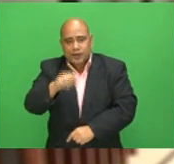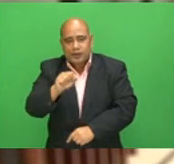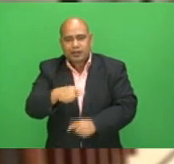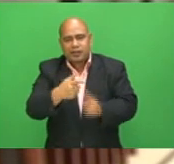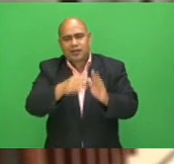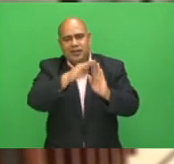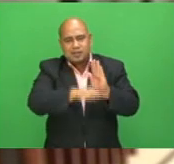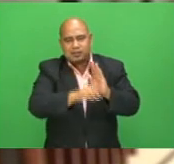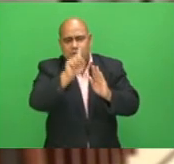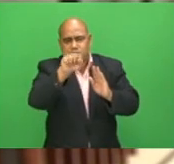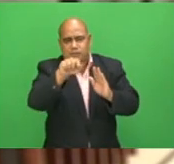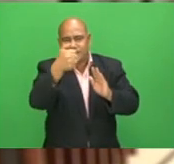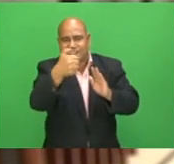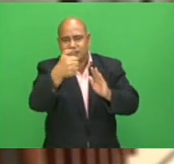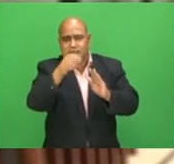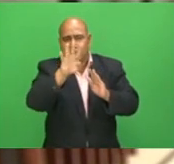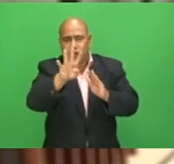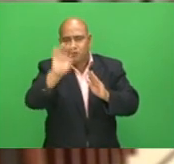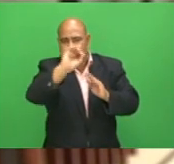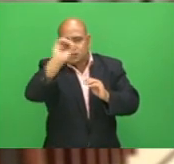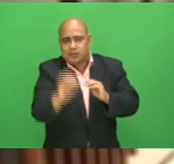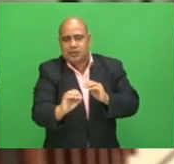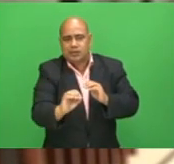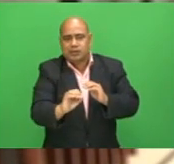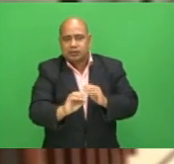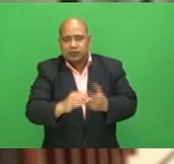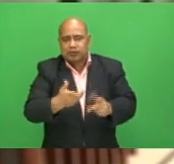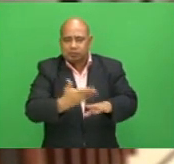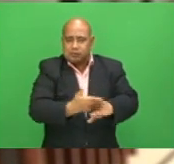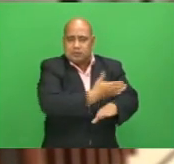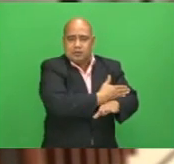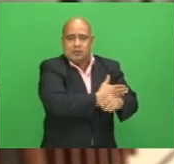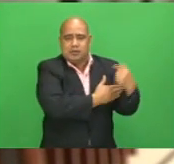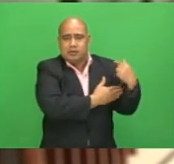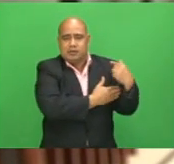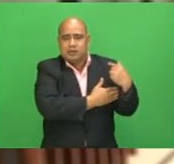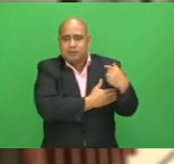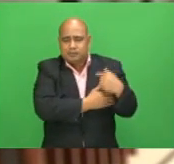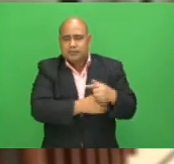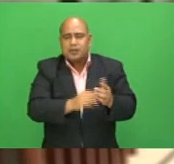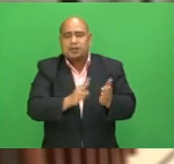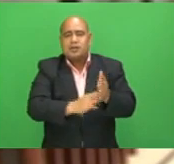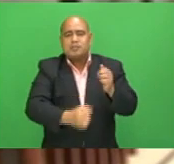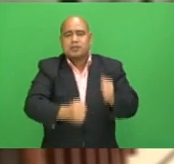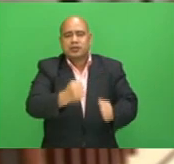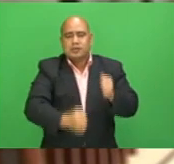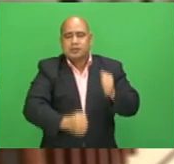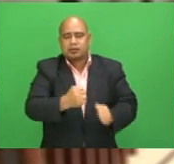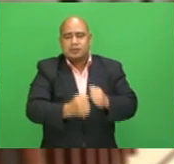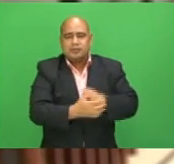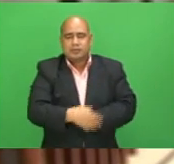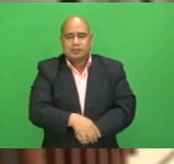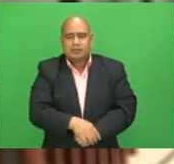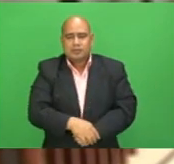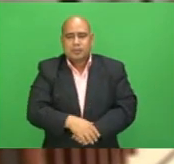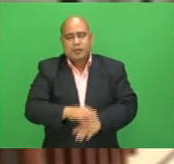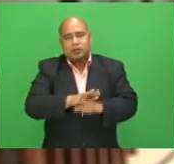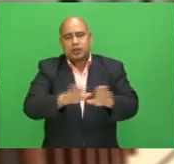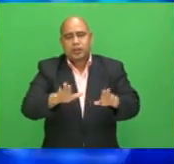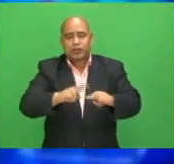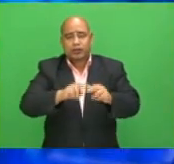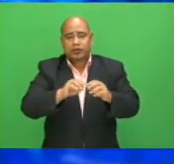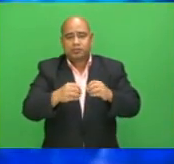their level in mid-March before the lockdowns started to take effect. That's all from HFC Bank for now.